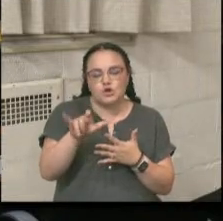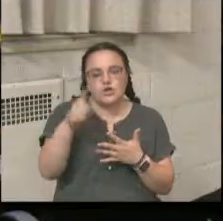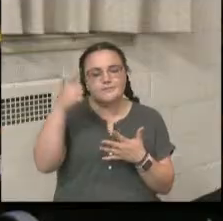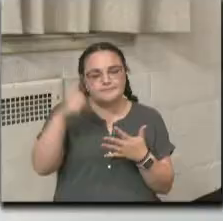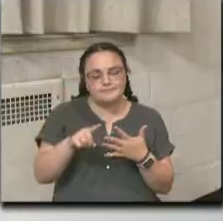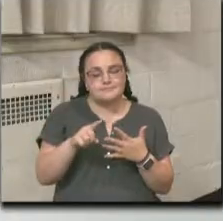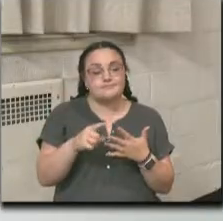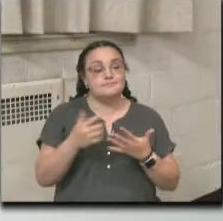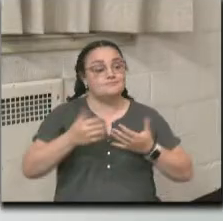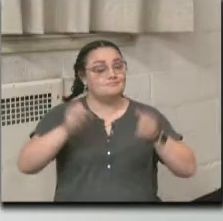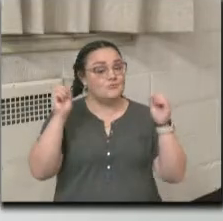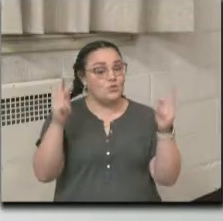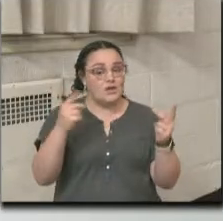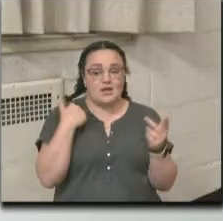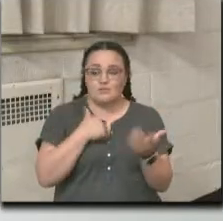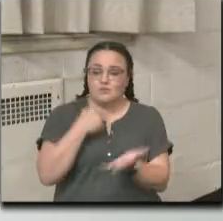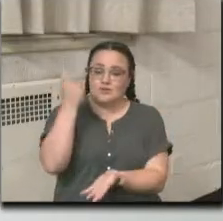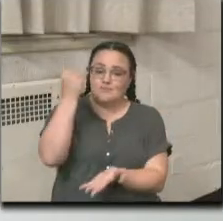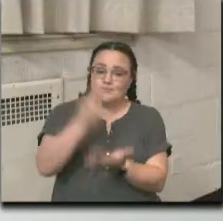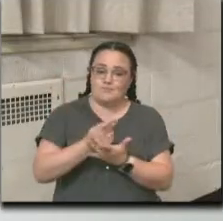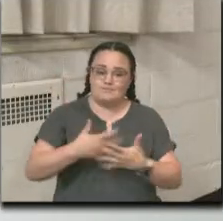the motion is adopted.